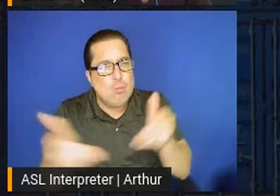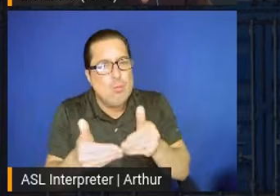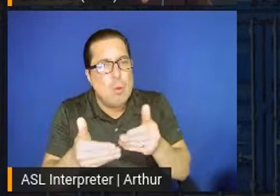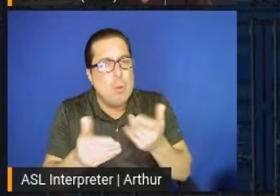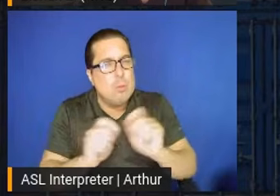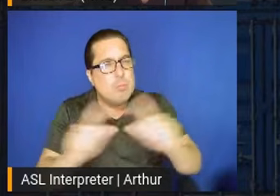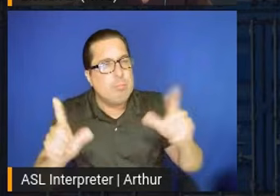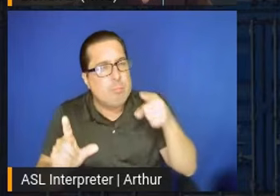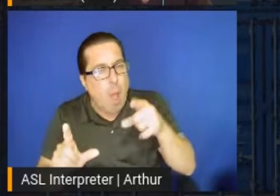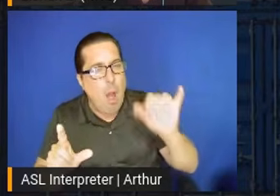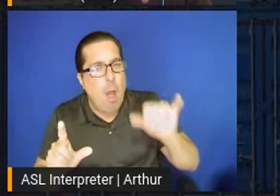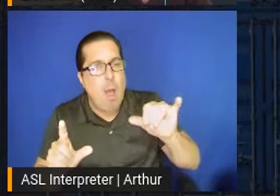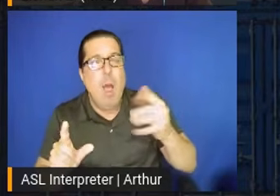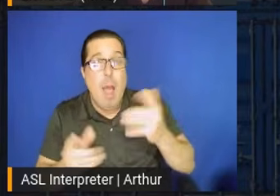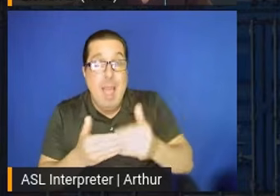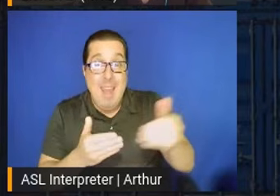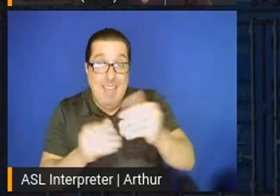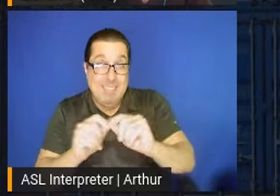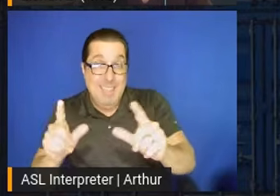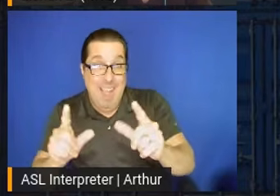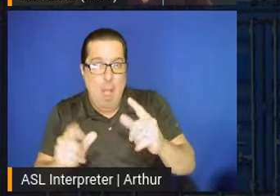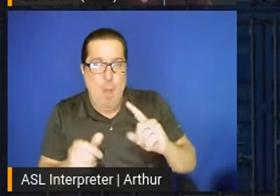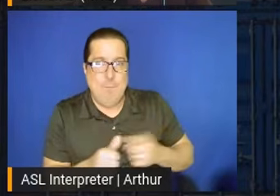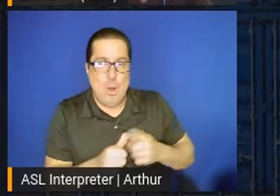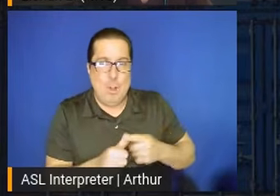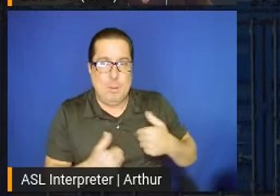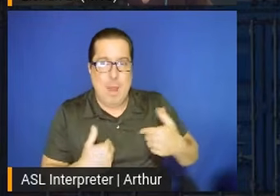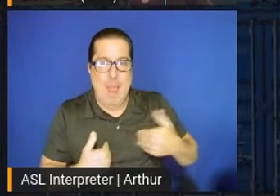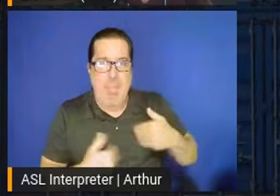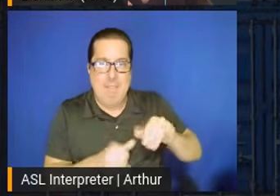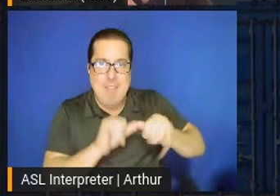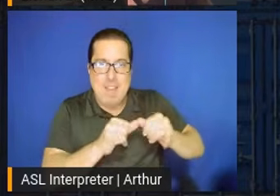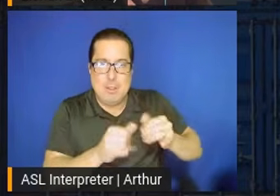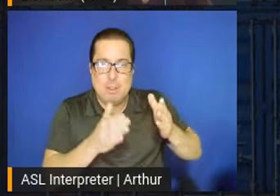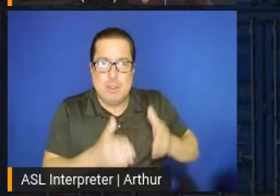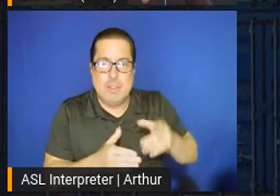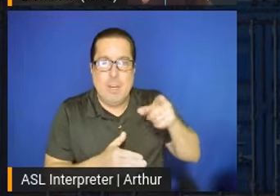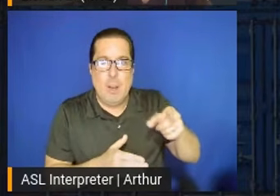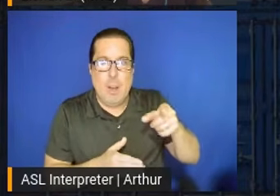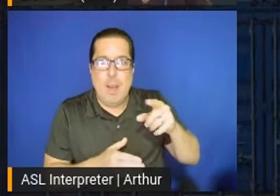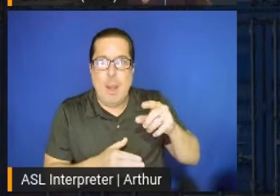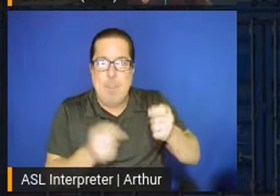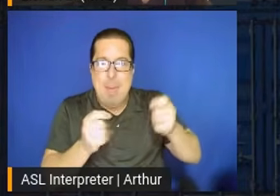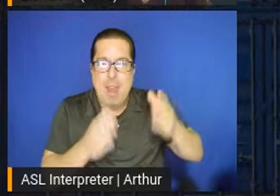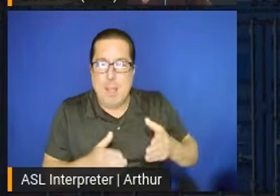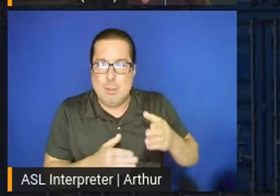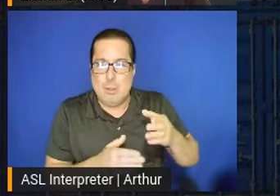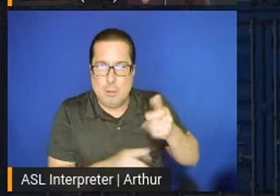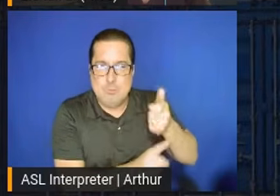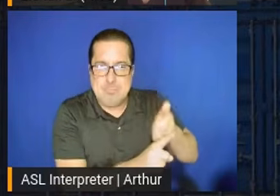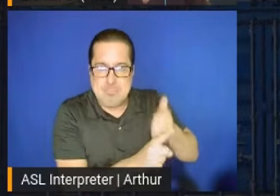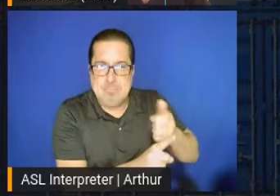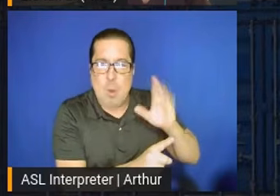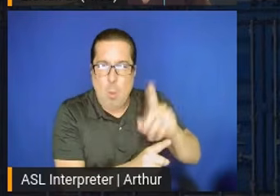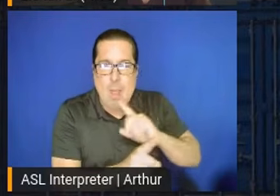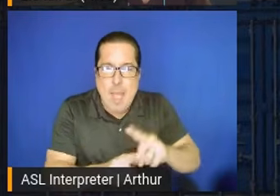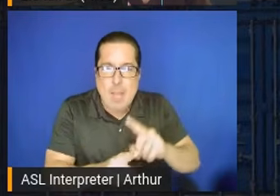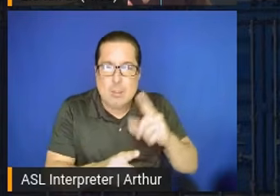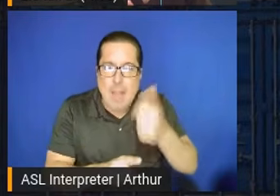you know that we do also have Binyam, our engineering manager, who is going to be answering